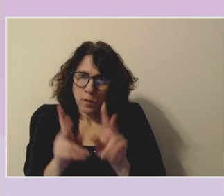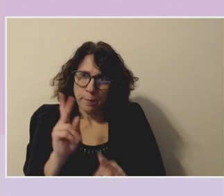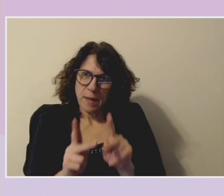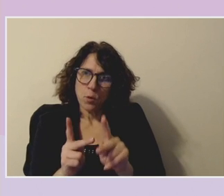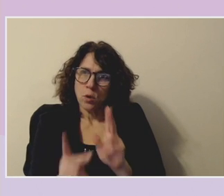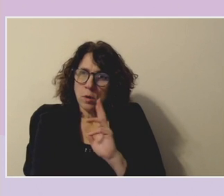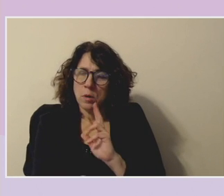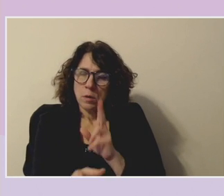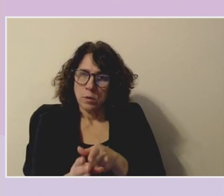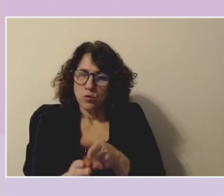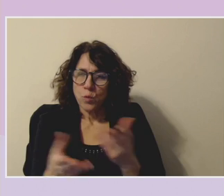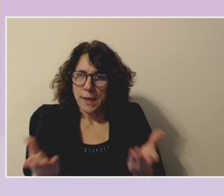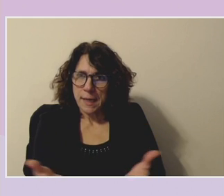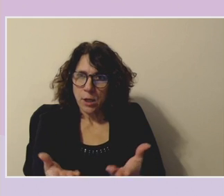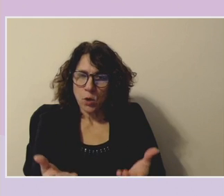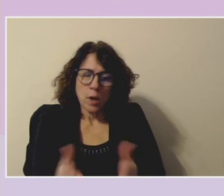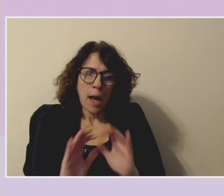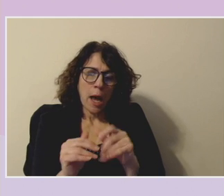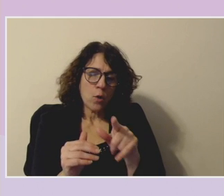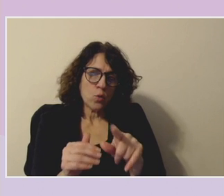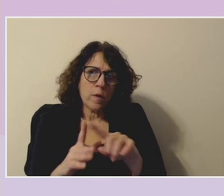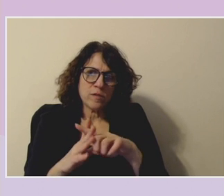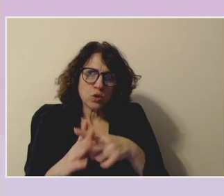gone about that work. Thank you.